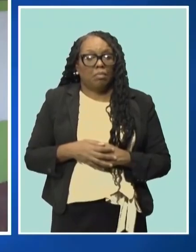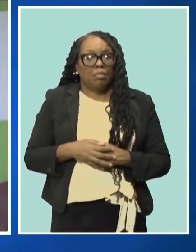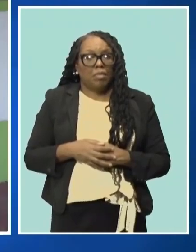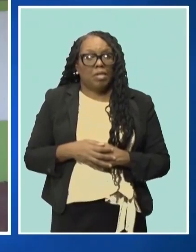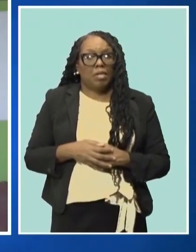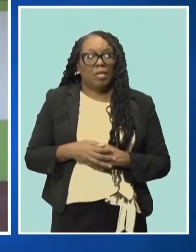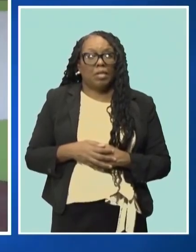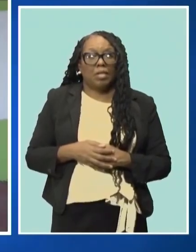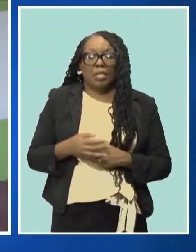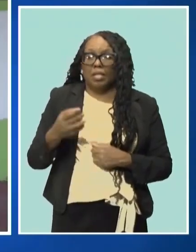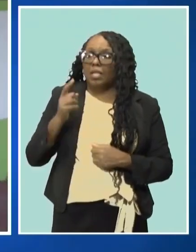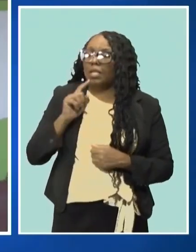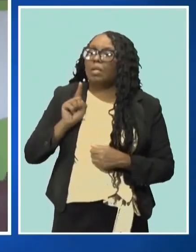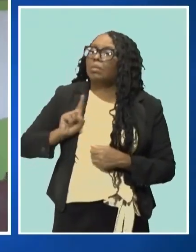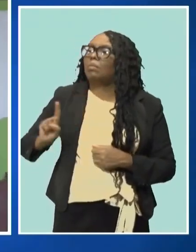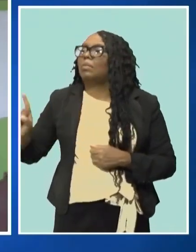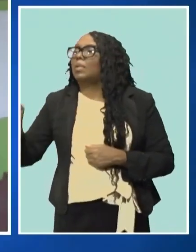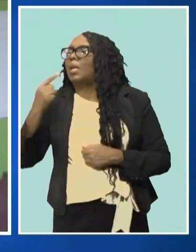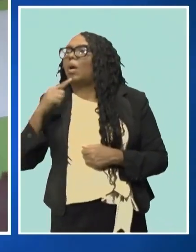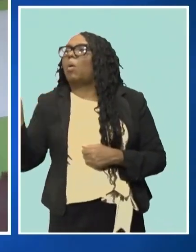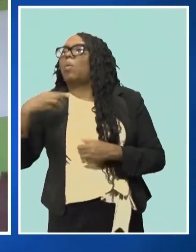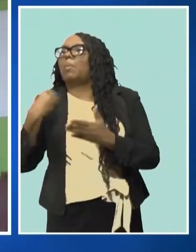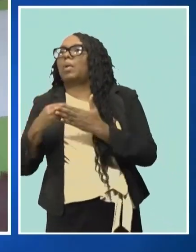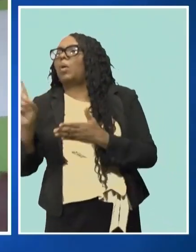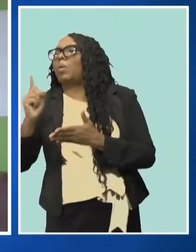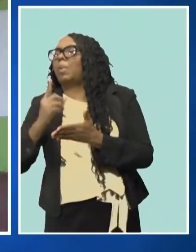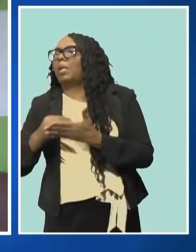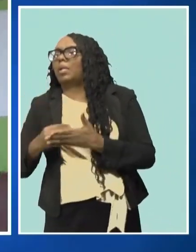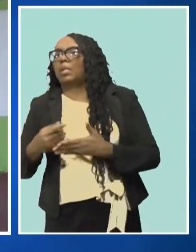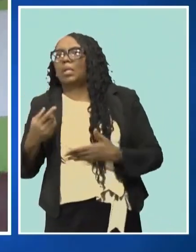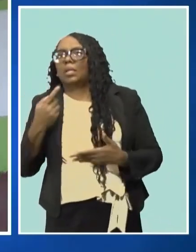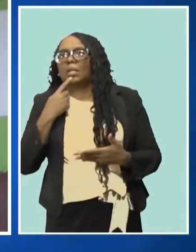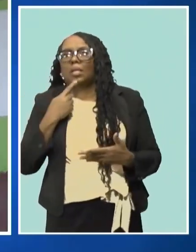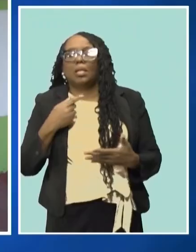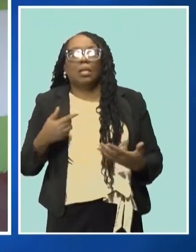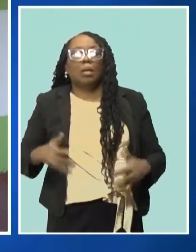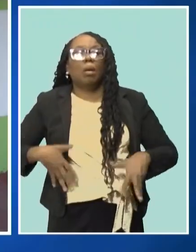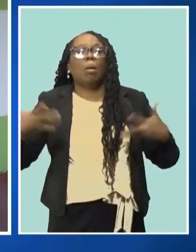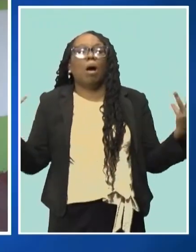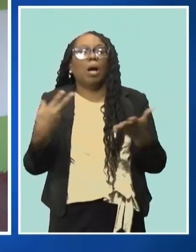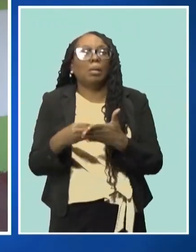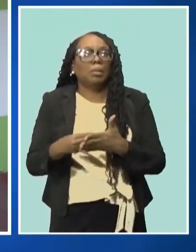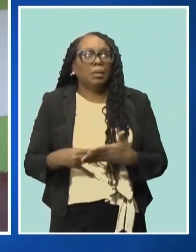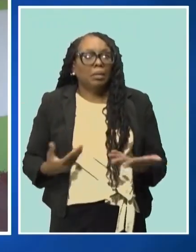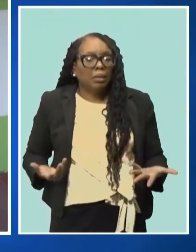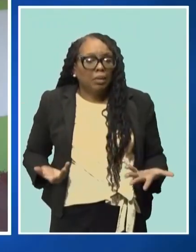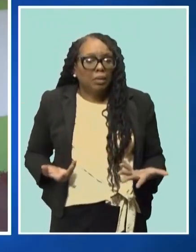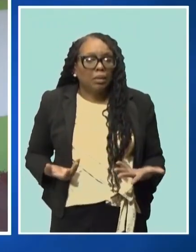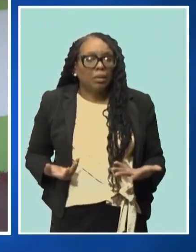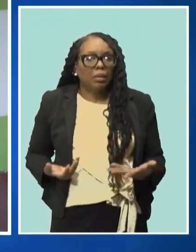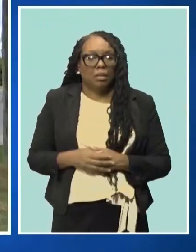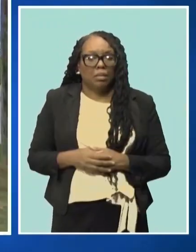So he went to her, what about the money is? What about the money? She herself said, what money?